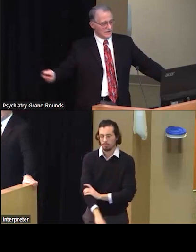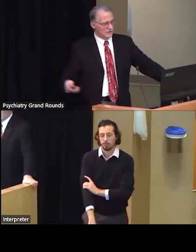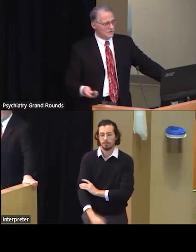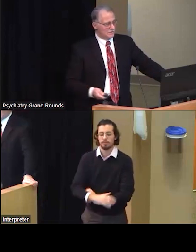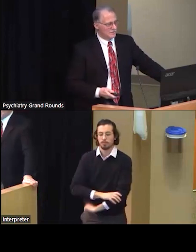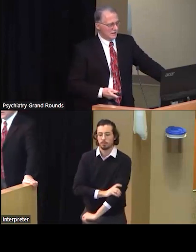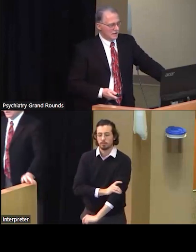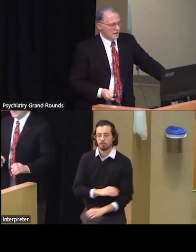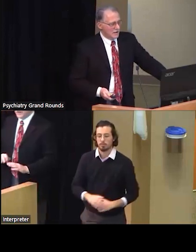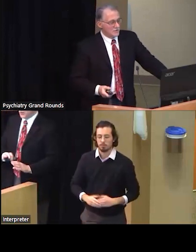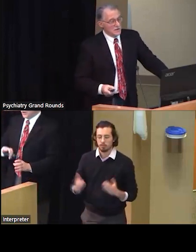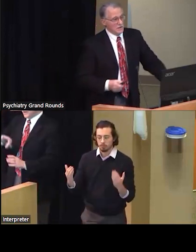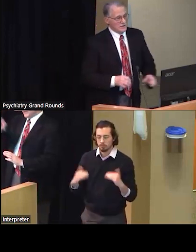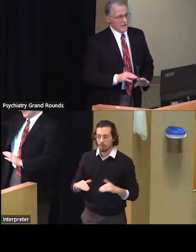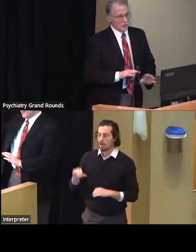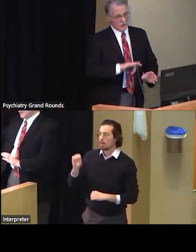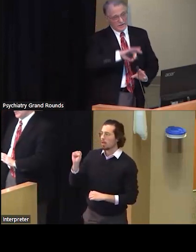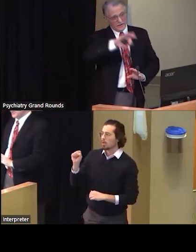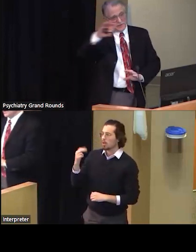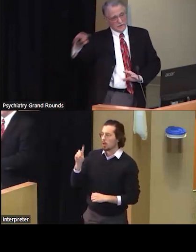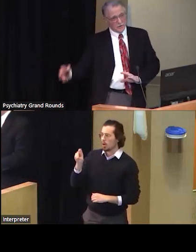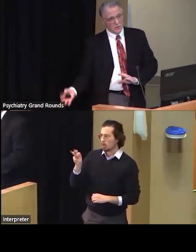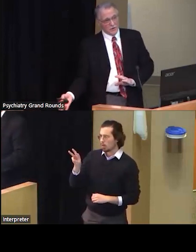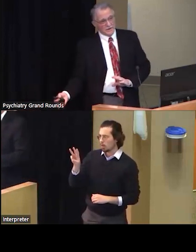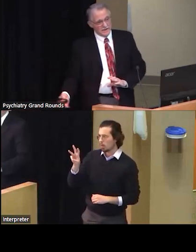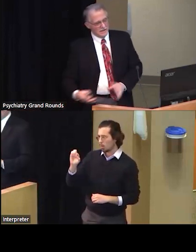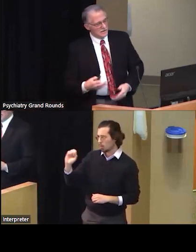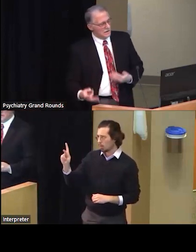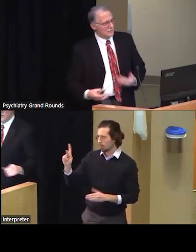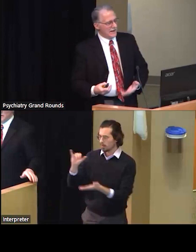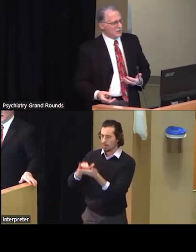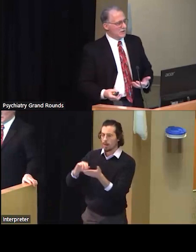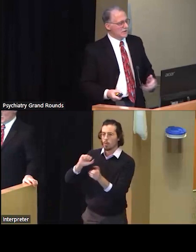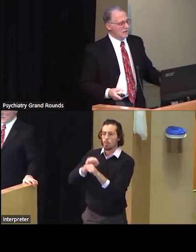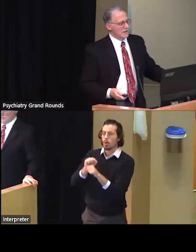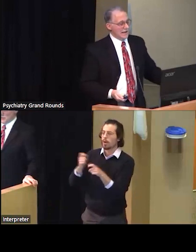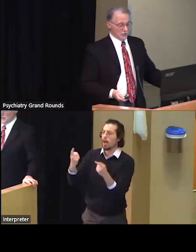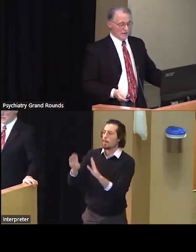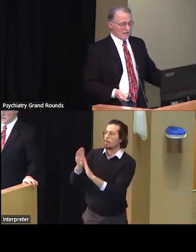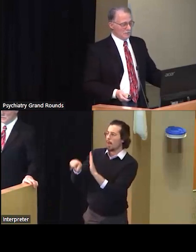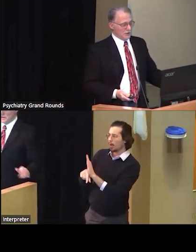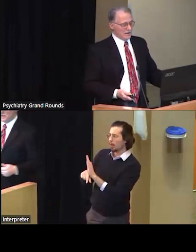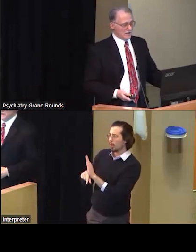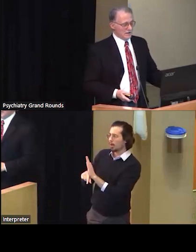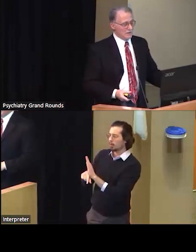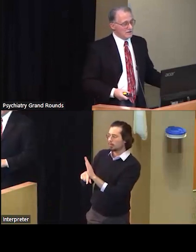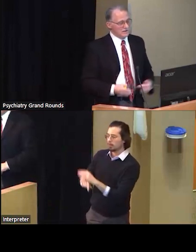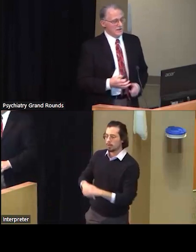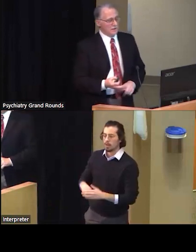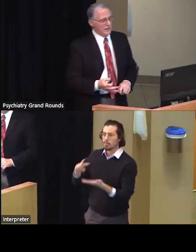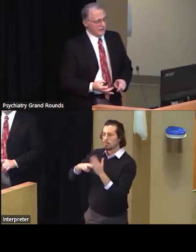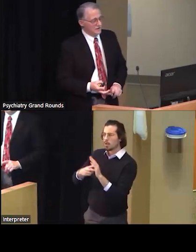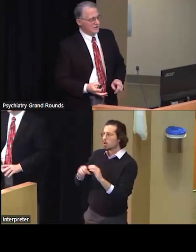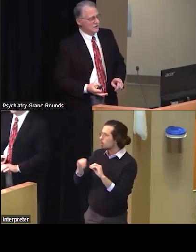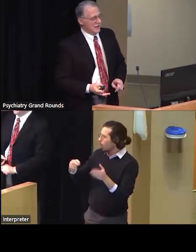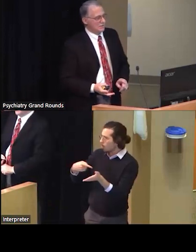patients, clinicians. Spins off shadow work. It's shadow work that's in the background on the remaining employees, and it's basically